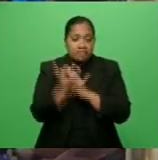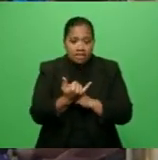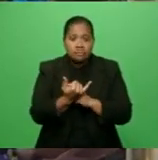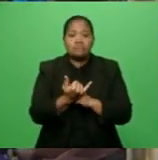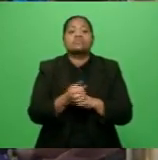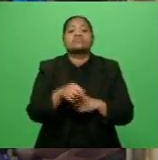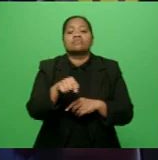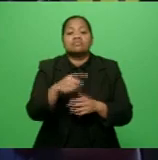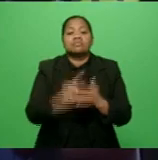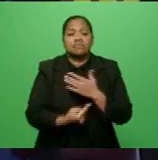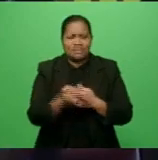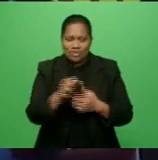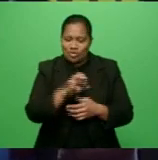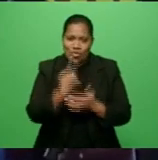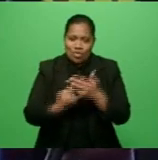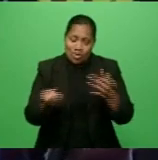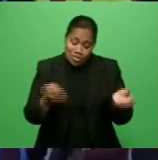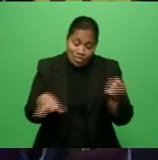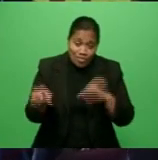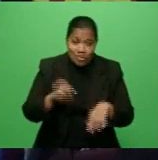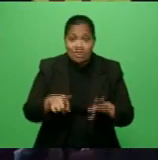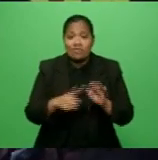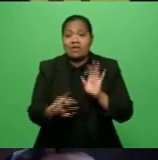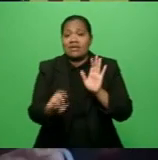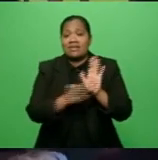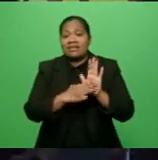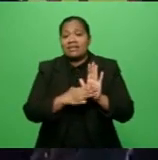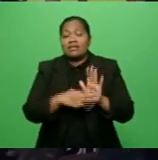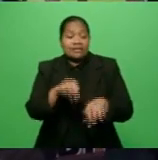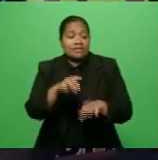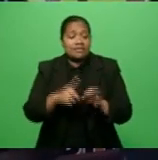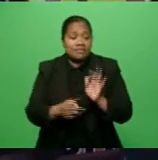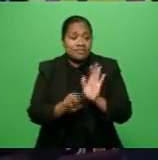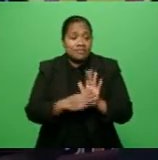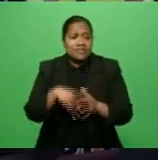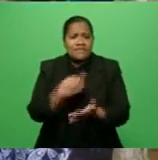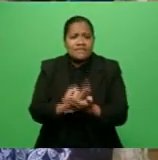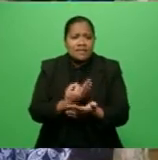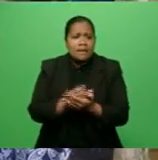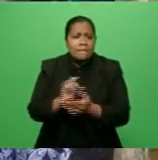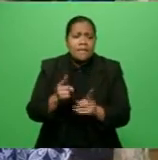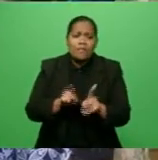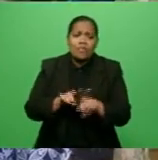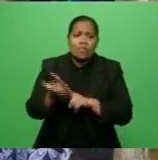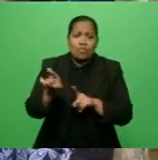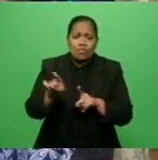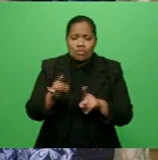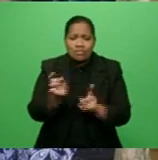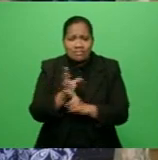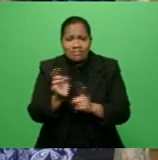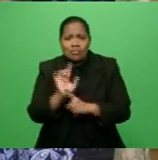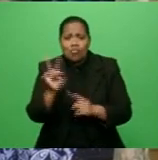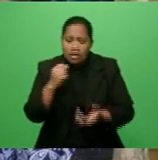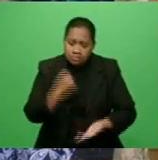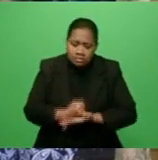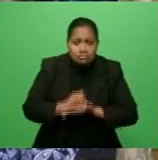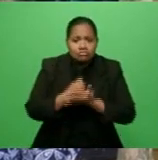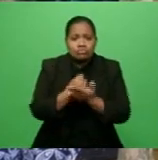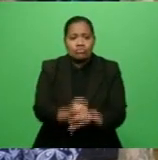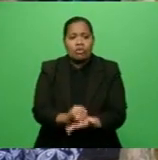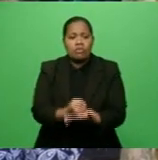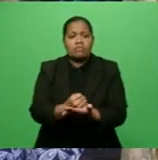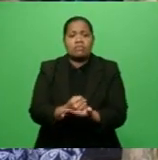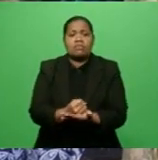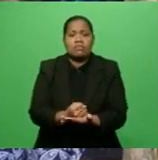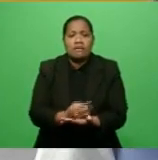by contributing to the Prime Minister's Relief Fund, but more importantly with its support for the not so radical